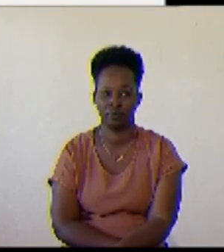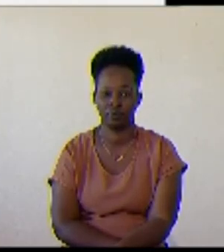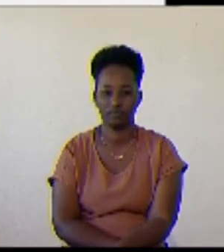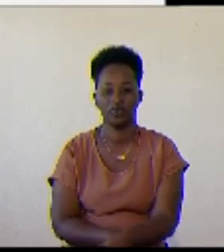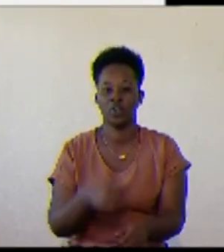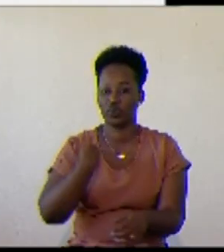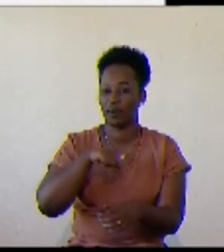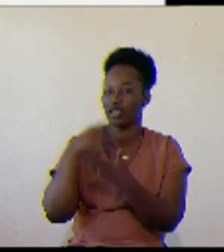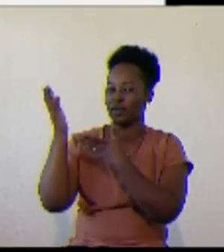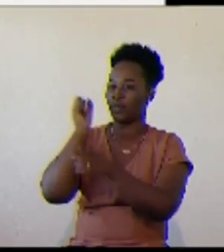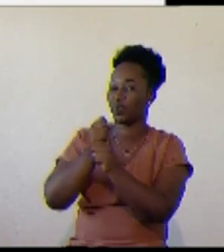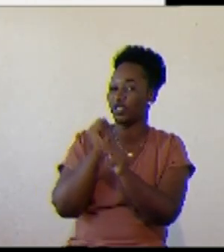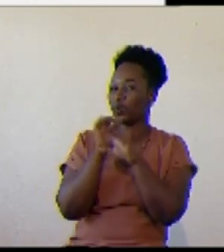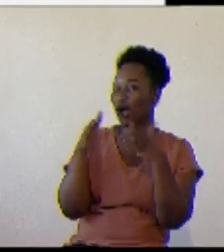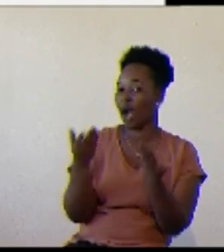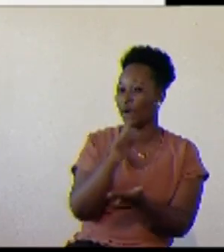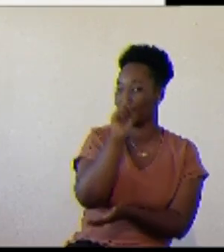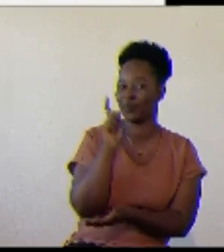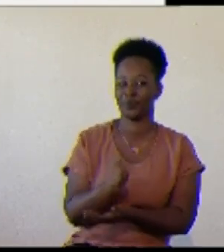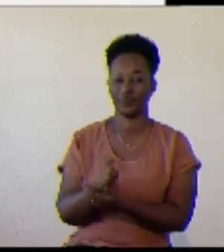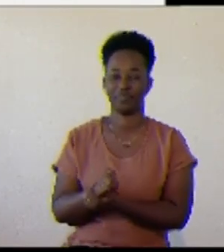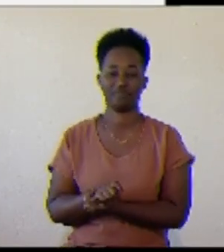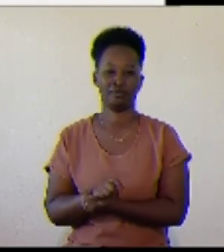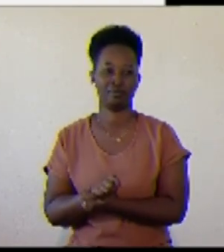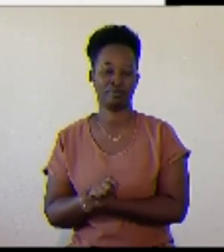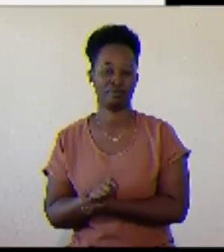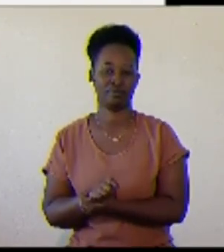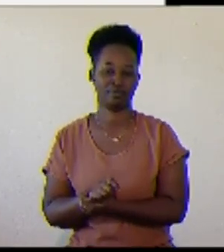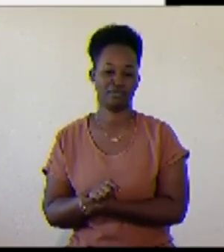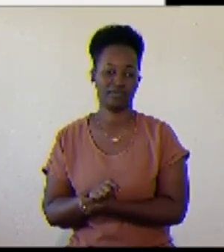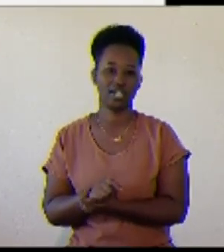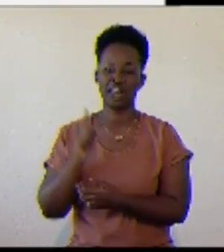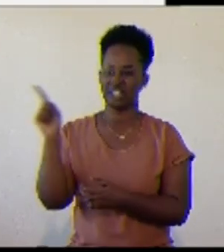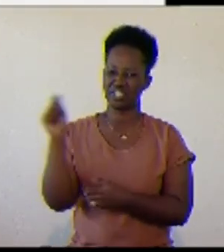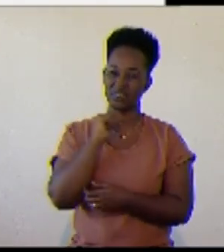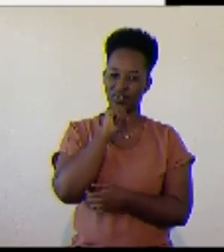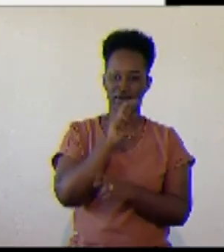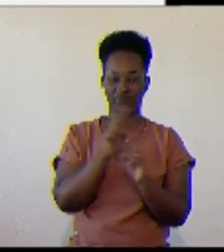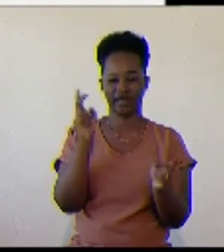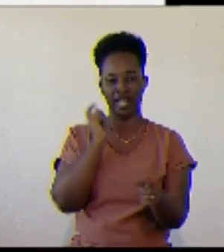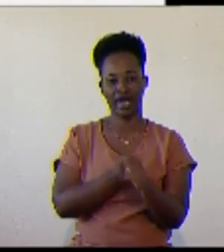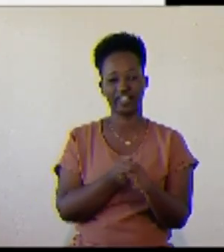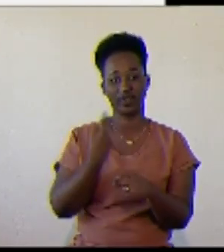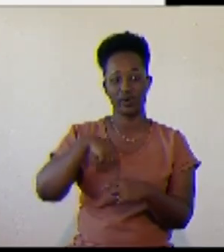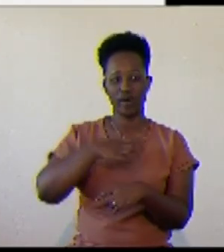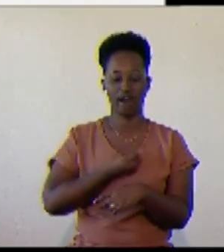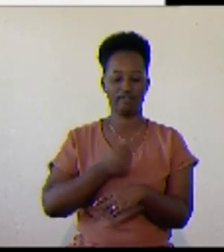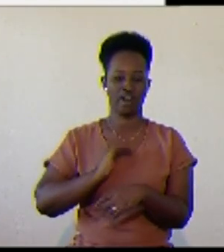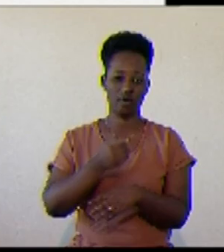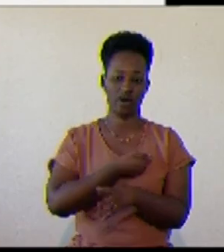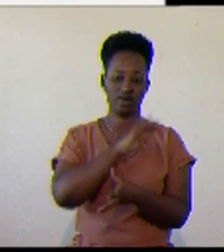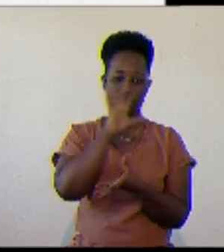go about this? This is not very hard. So we have our total cost